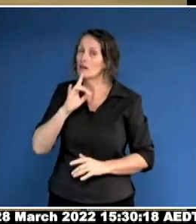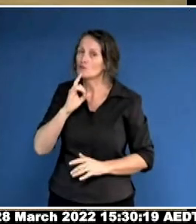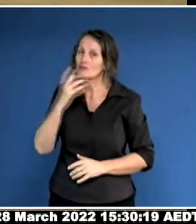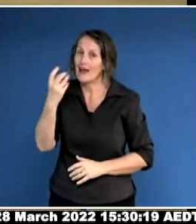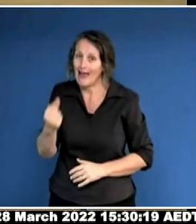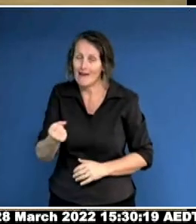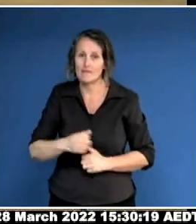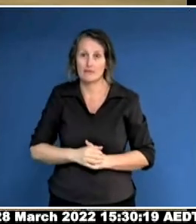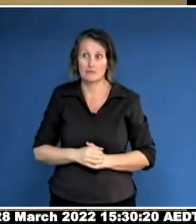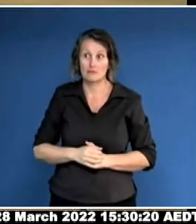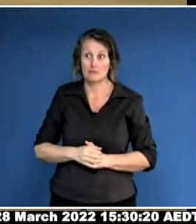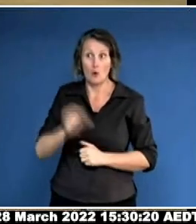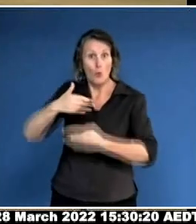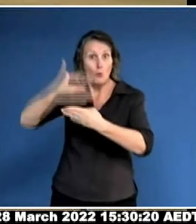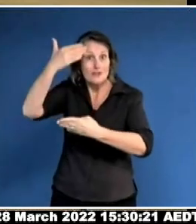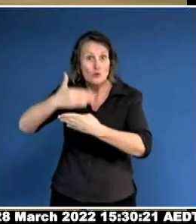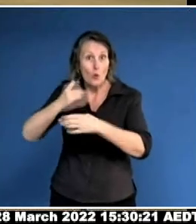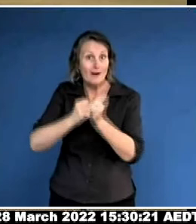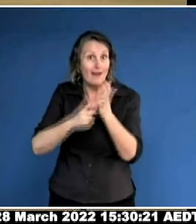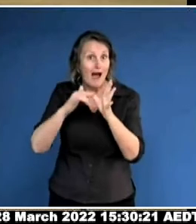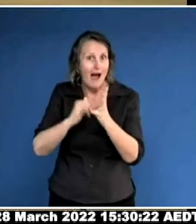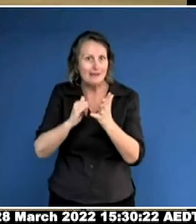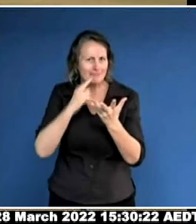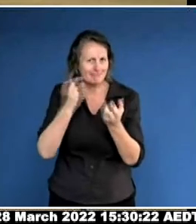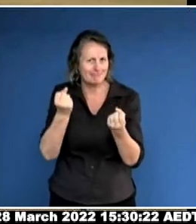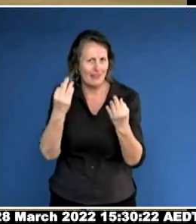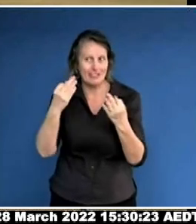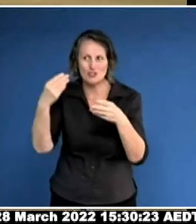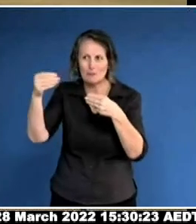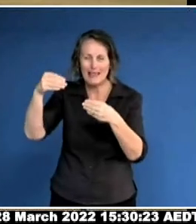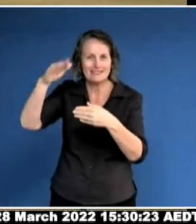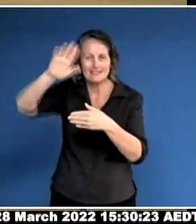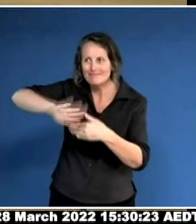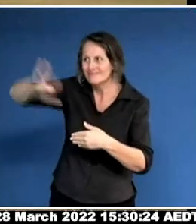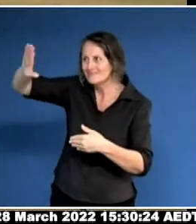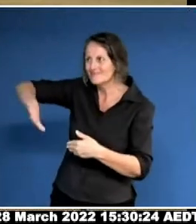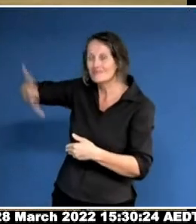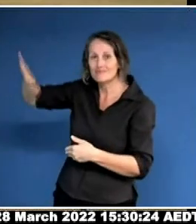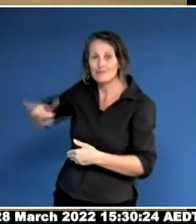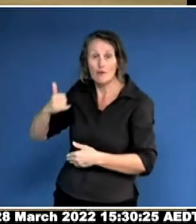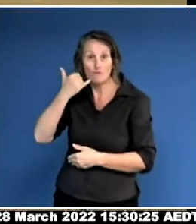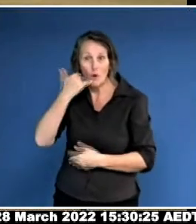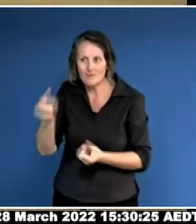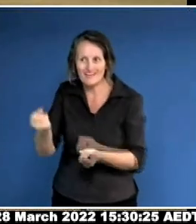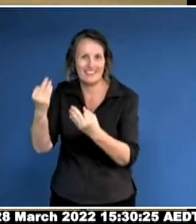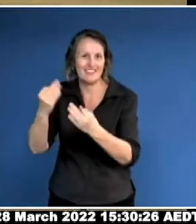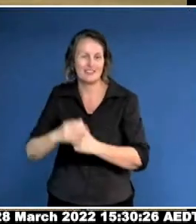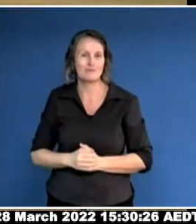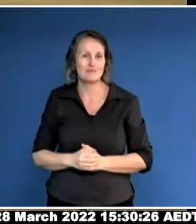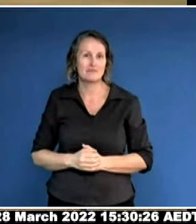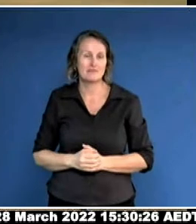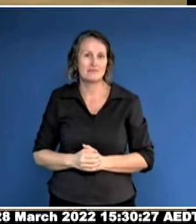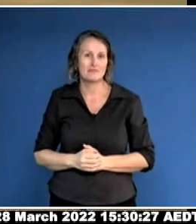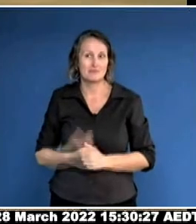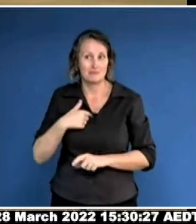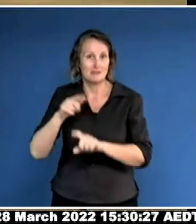have glass in the windows, just clear plastic. There was no telephone either. Some of my friends would come by every now and then